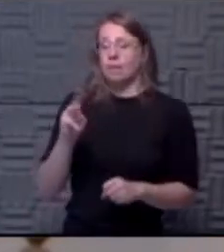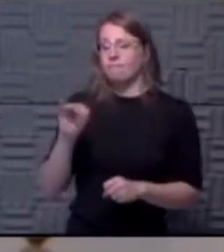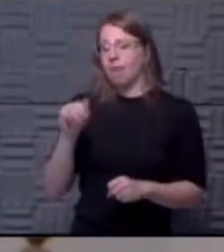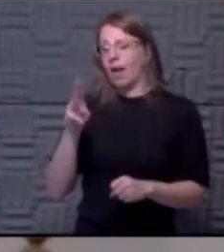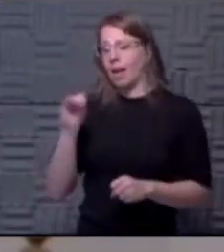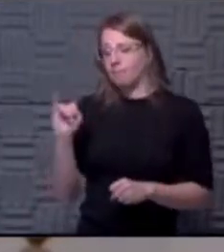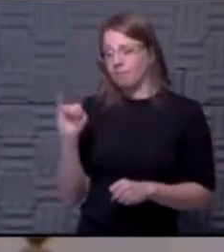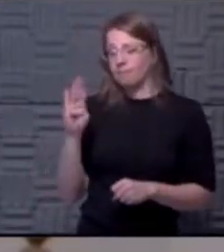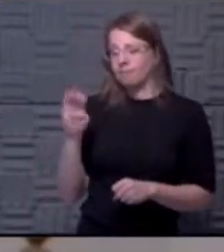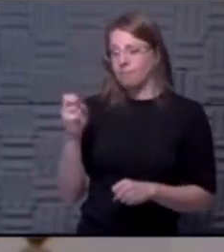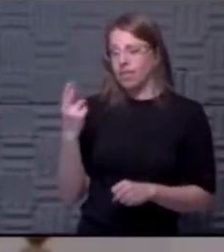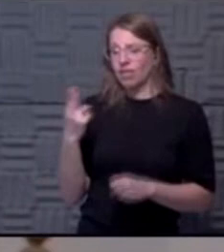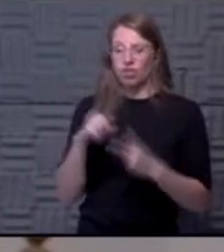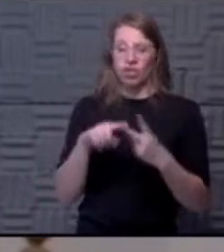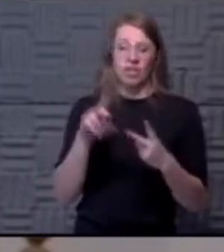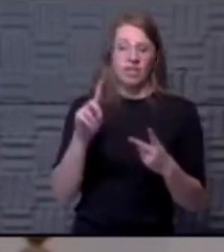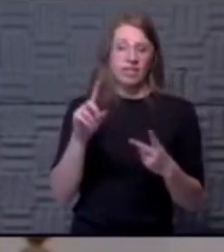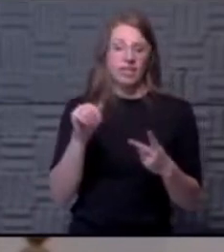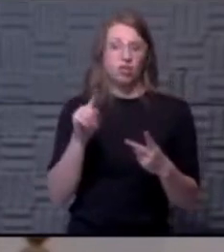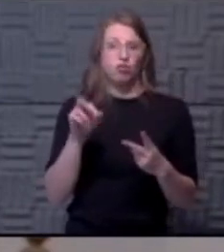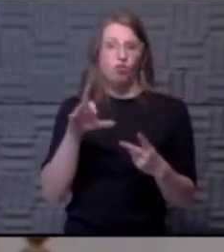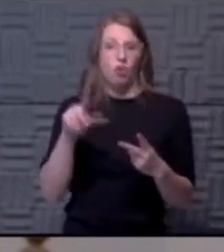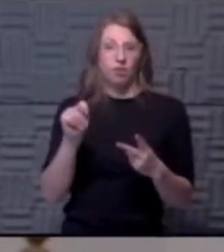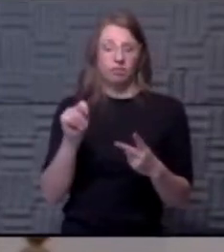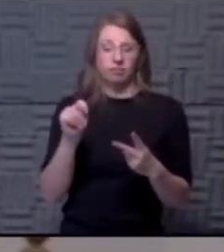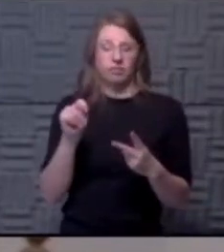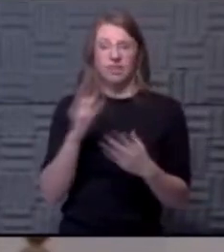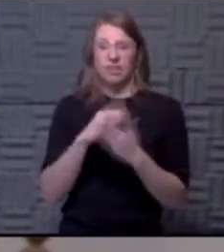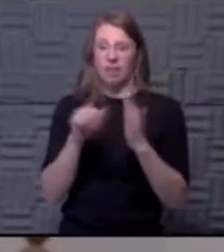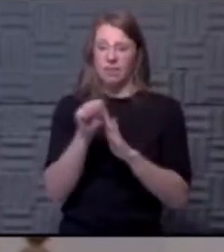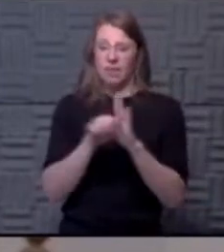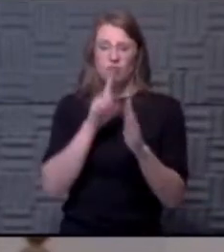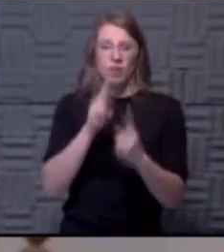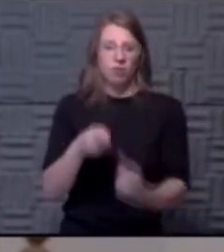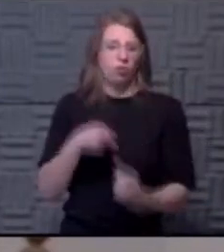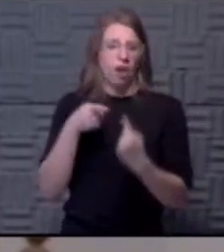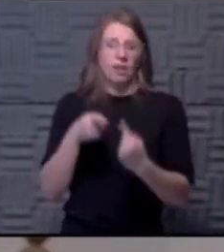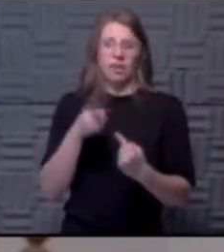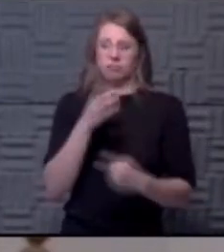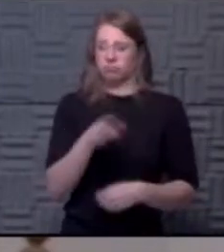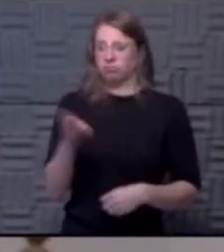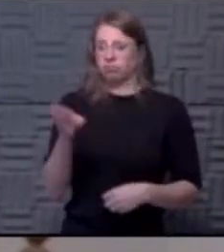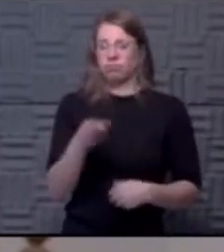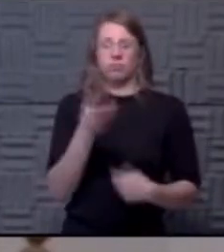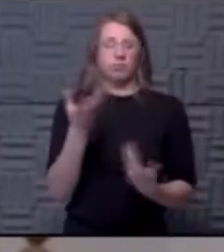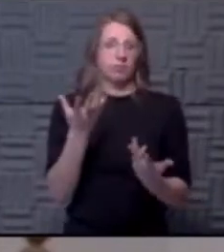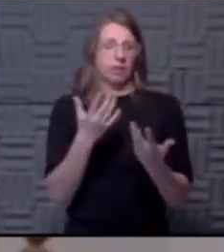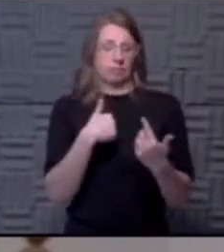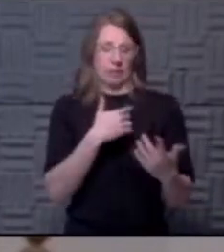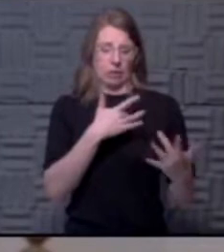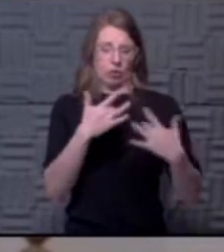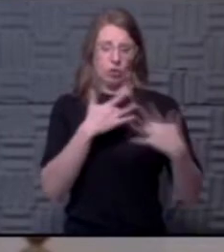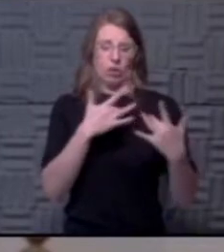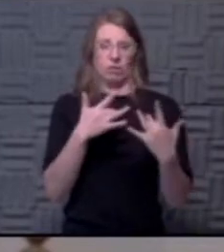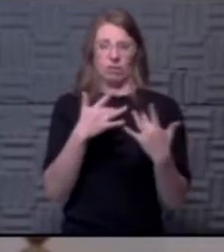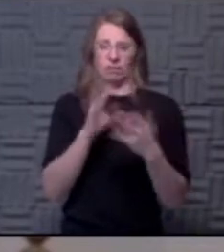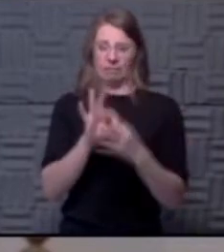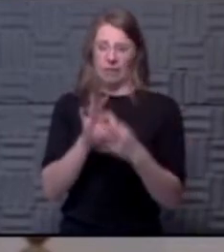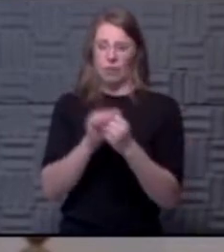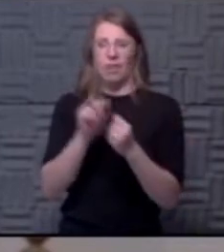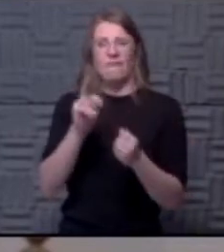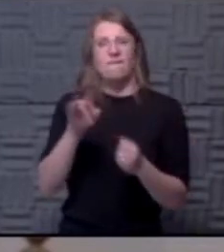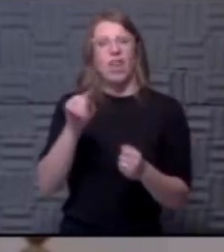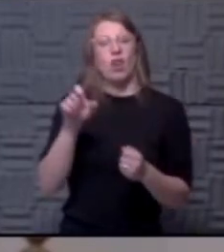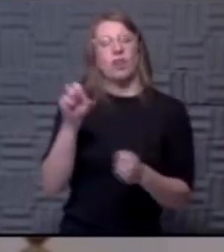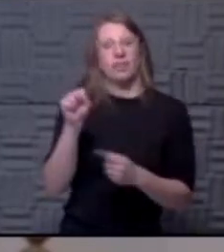points between, there are states that are really struggling. And I am concerned that it might be due to these variants, because some of the states